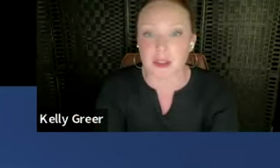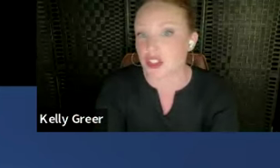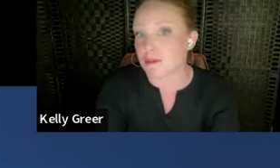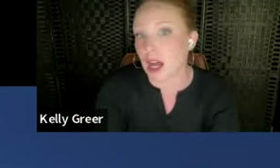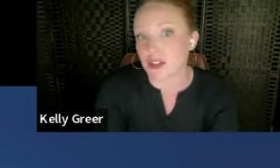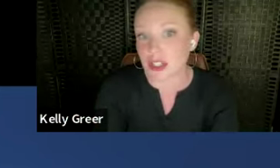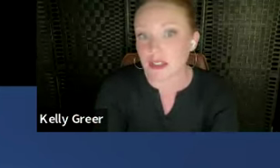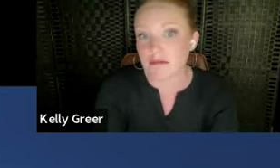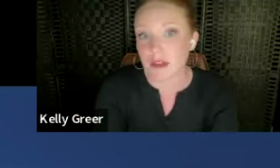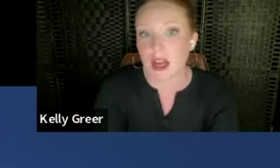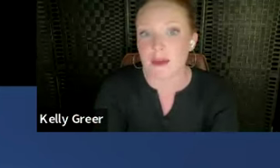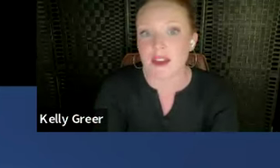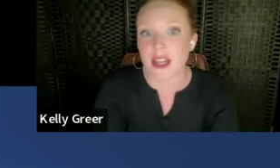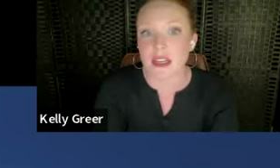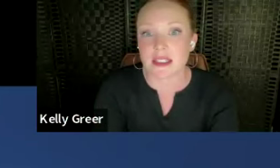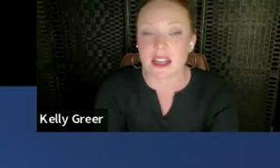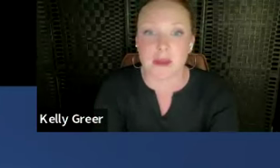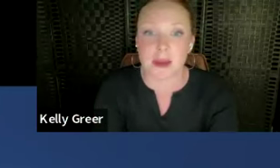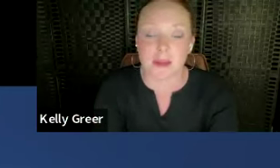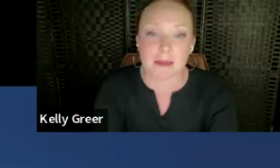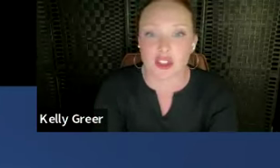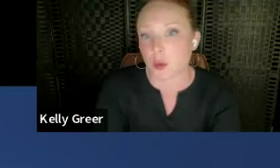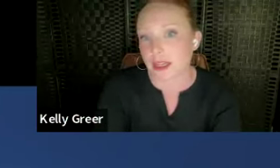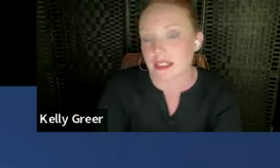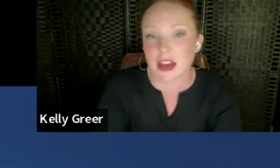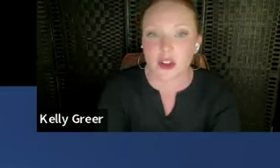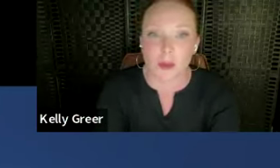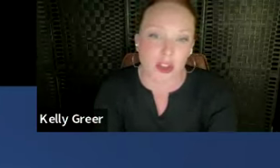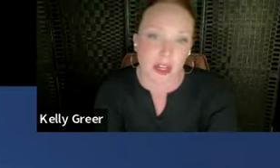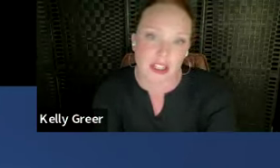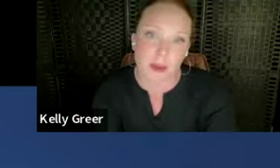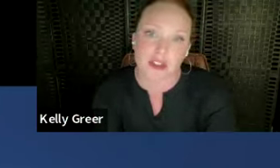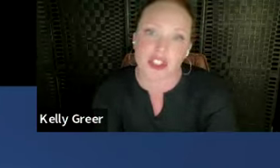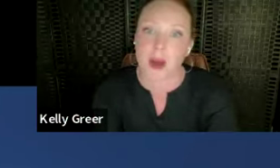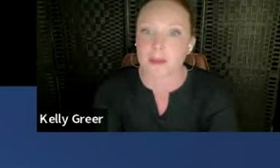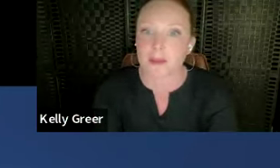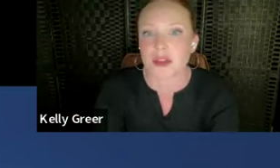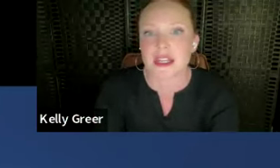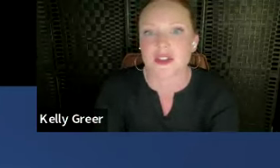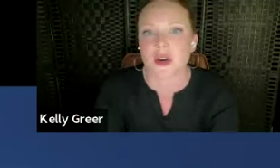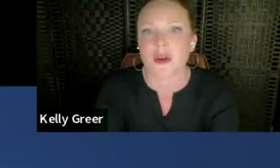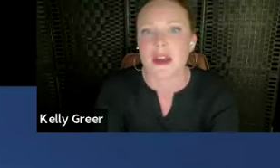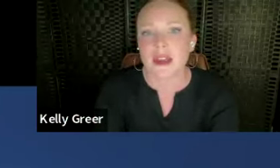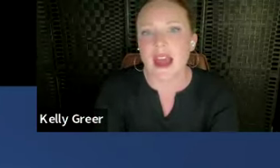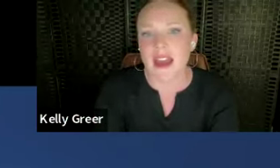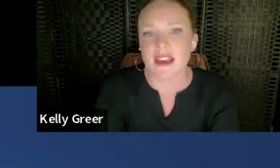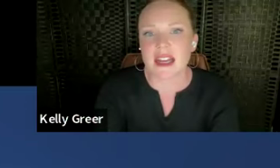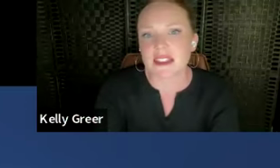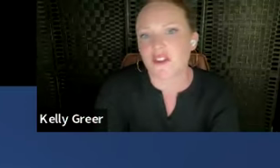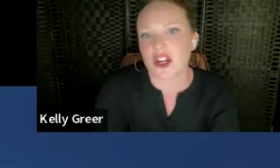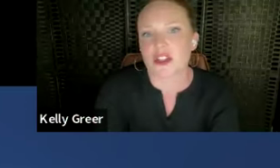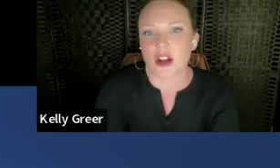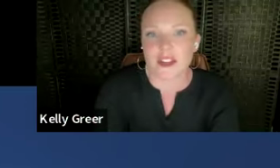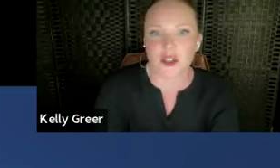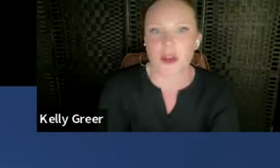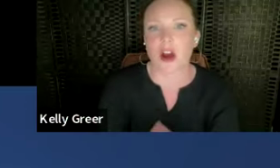we might be able to sponsor an event instead of maybe perhaps just working together. We could look at a sponsorship opportunity. So yeah, I